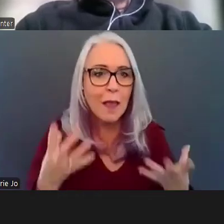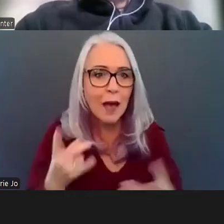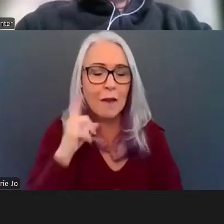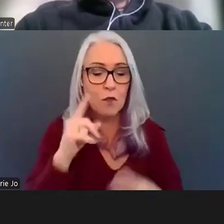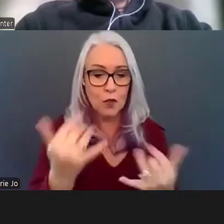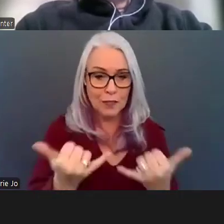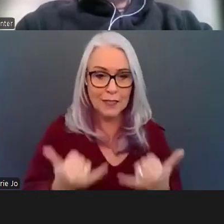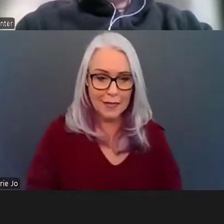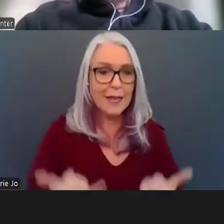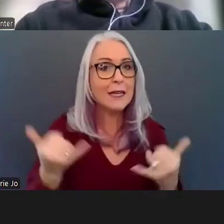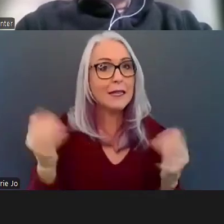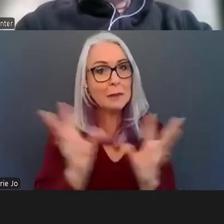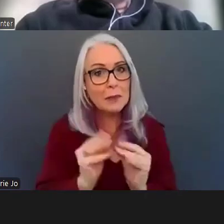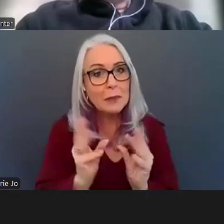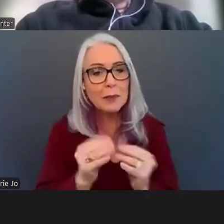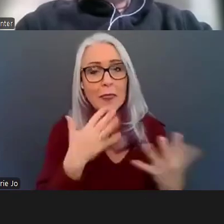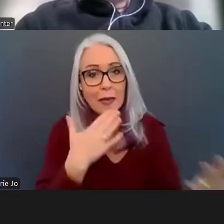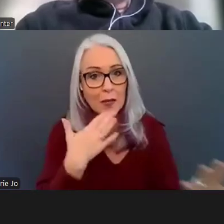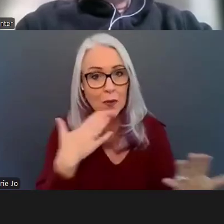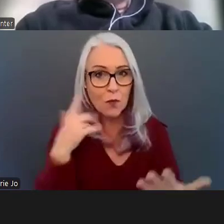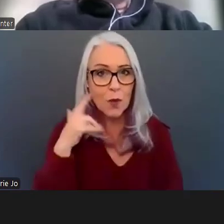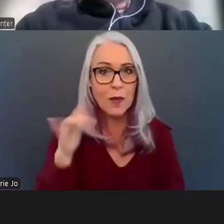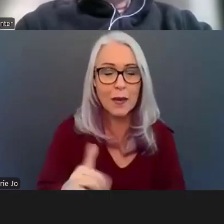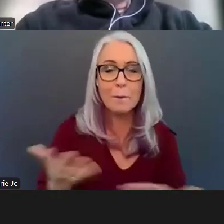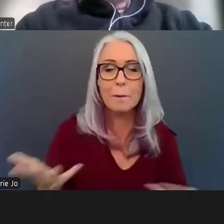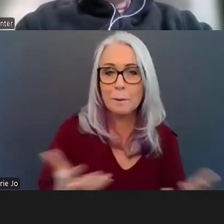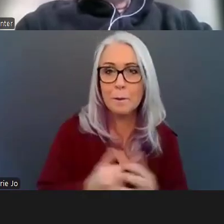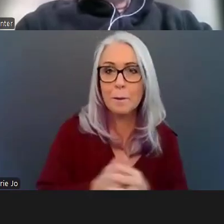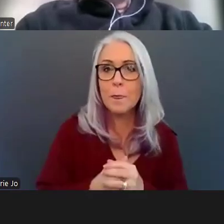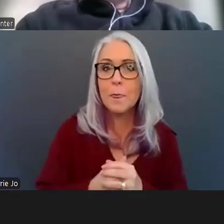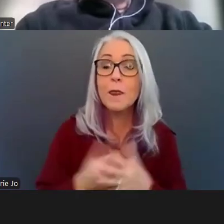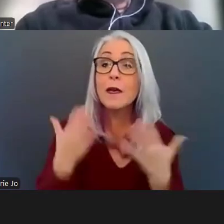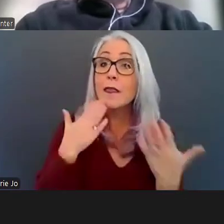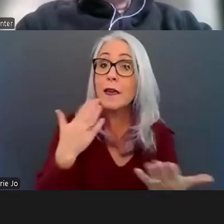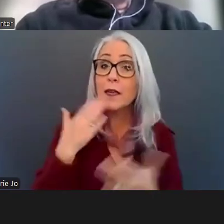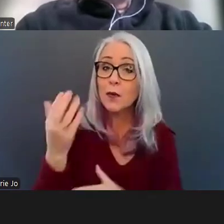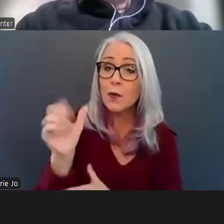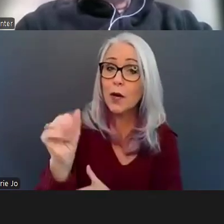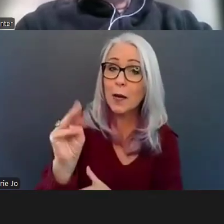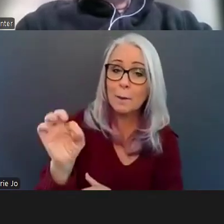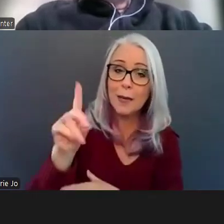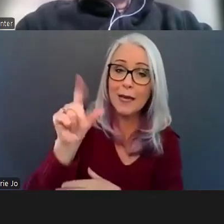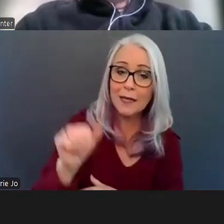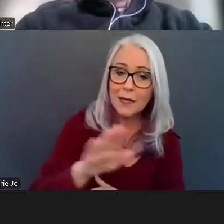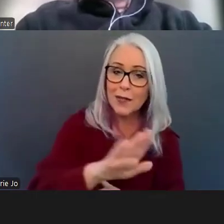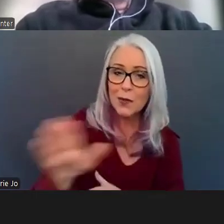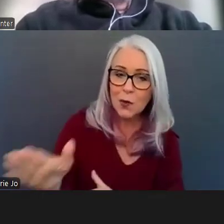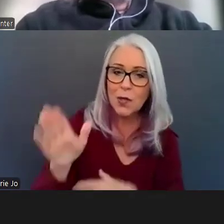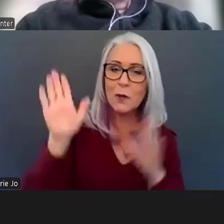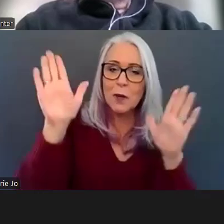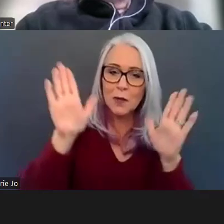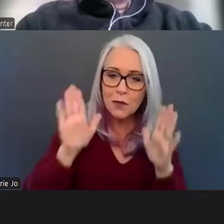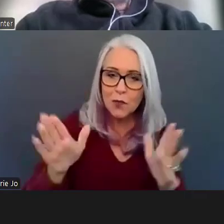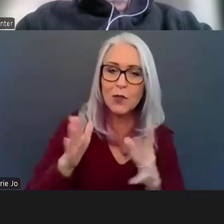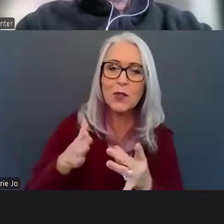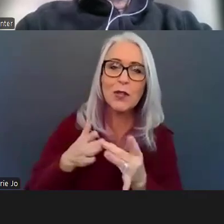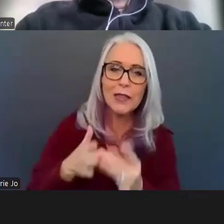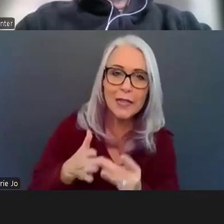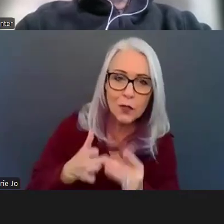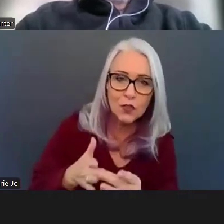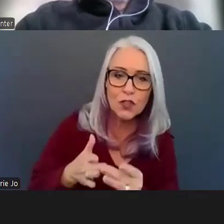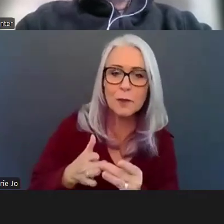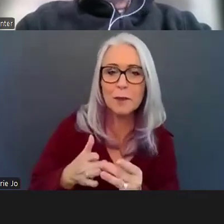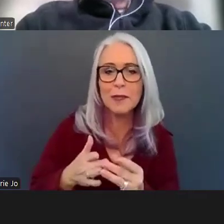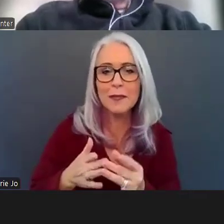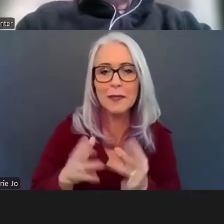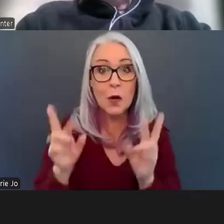So again, thanks to that. Again, thanks to Amanda for her wonderful leadership in this. And we're going to hope she's